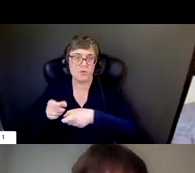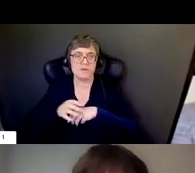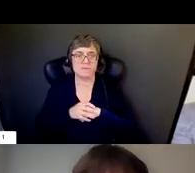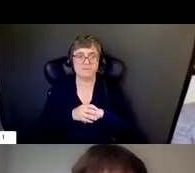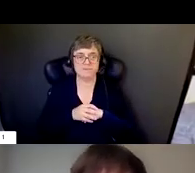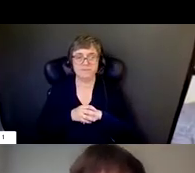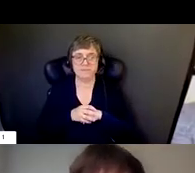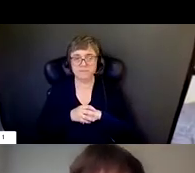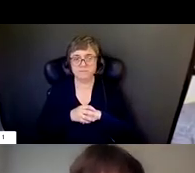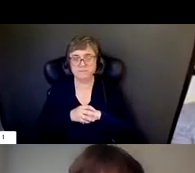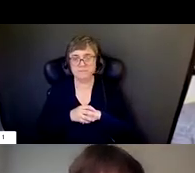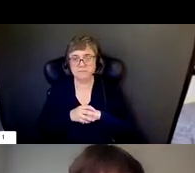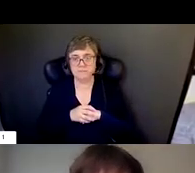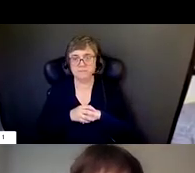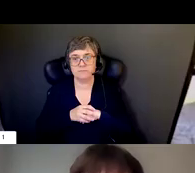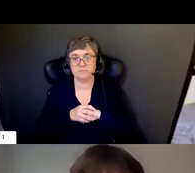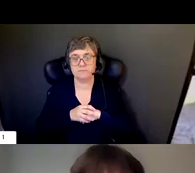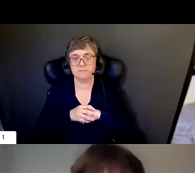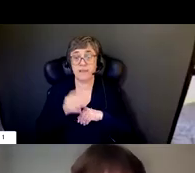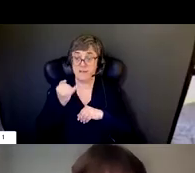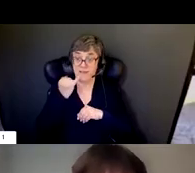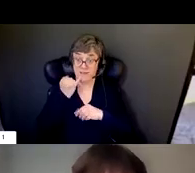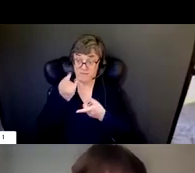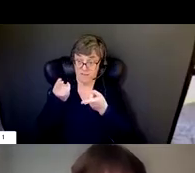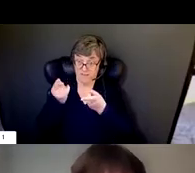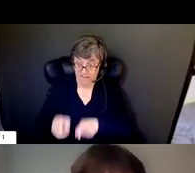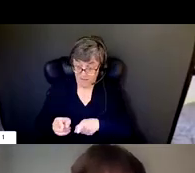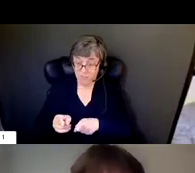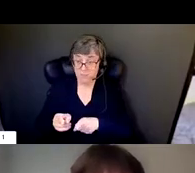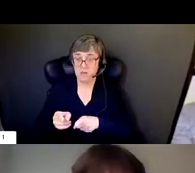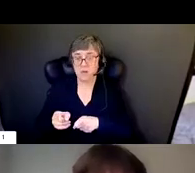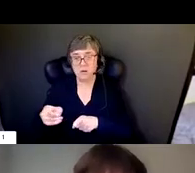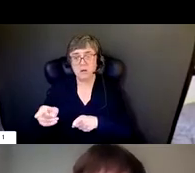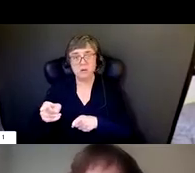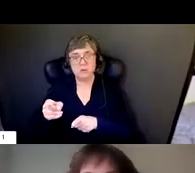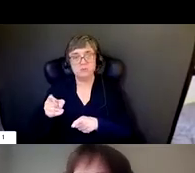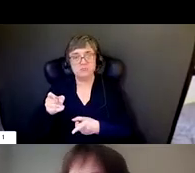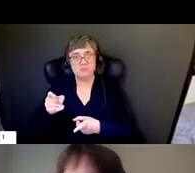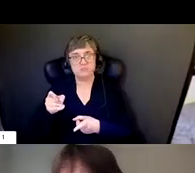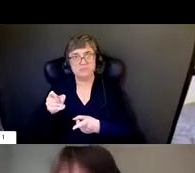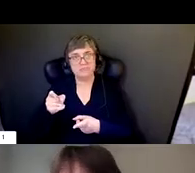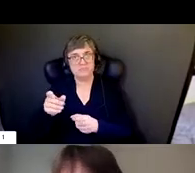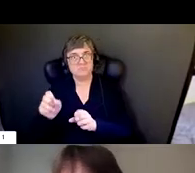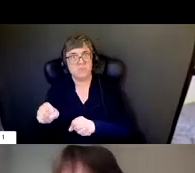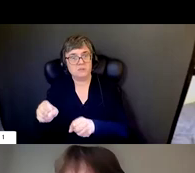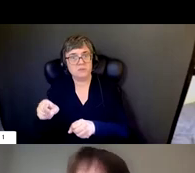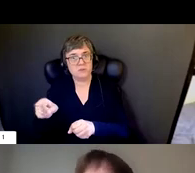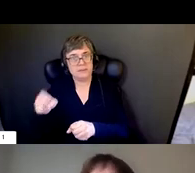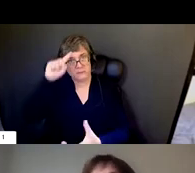circumstances, could reasonably be expected to cause the intimate partner to believe their safety is